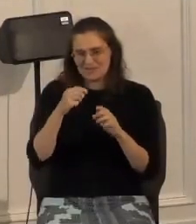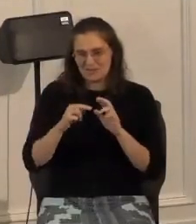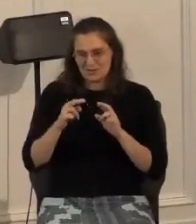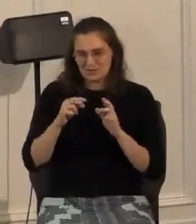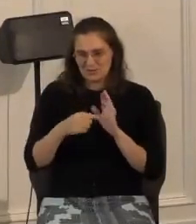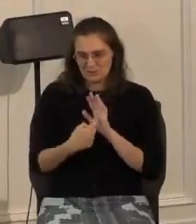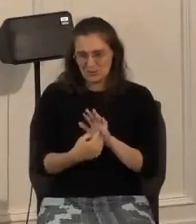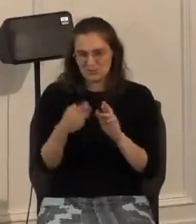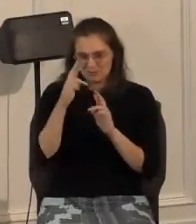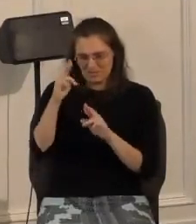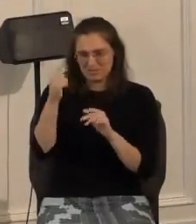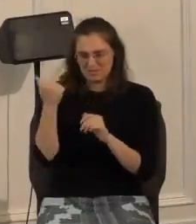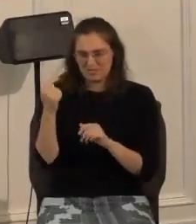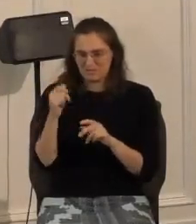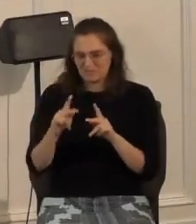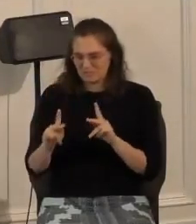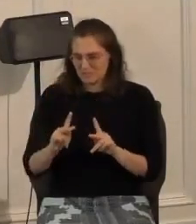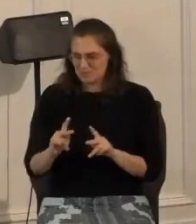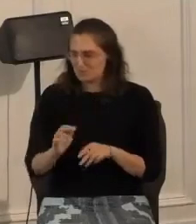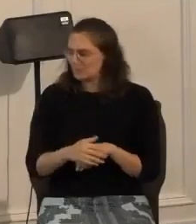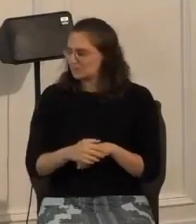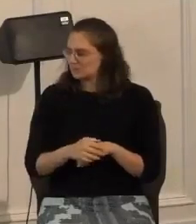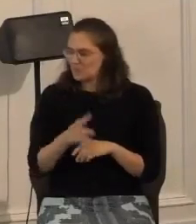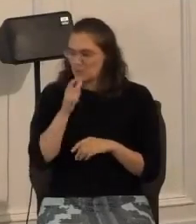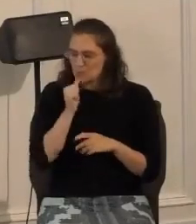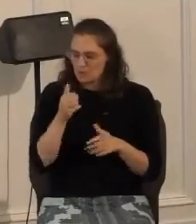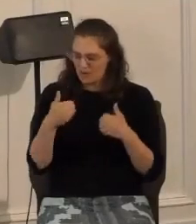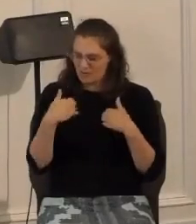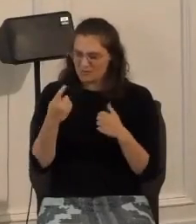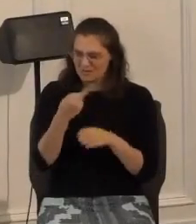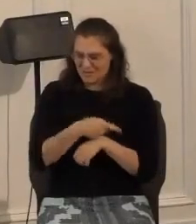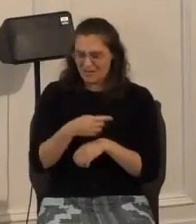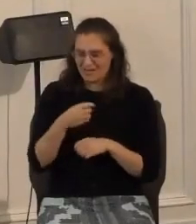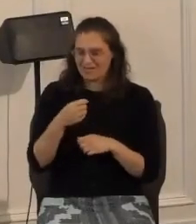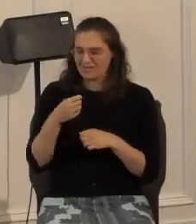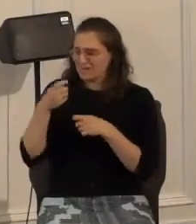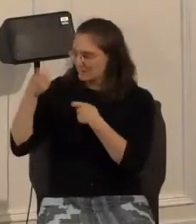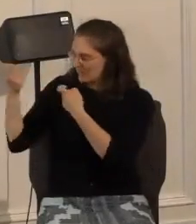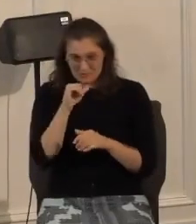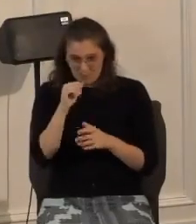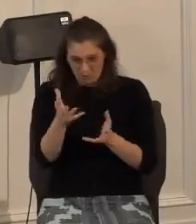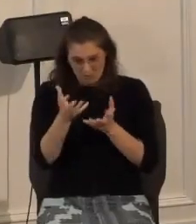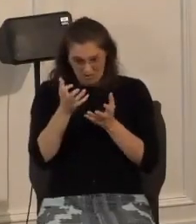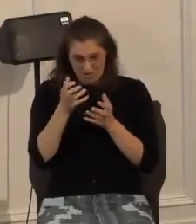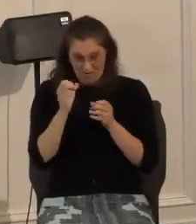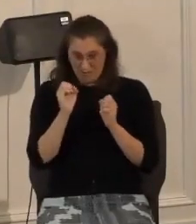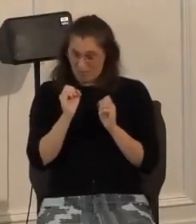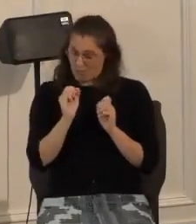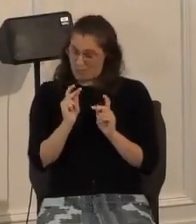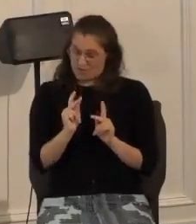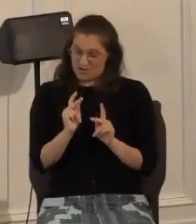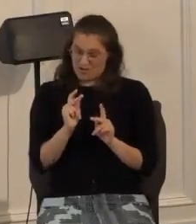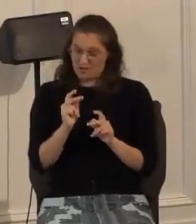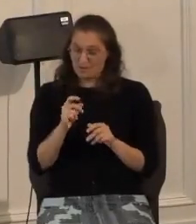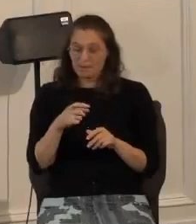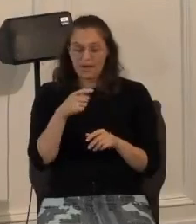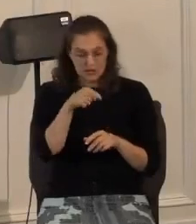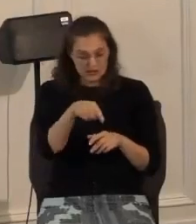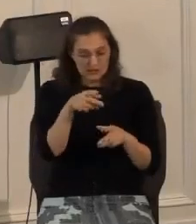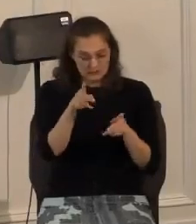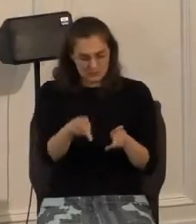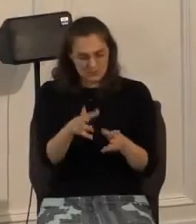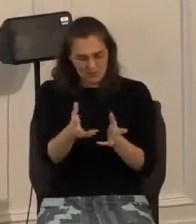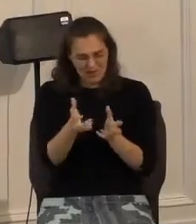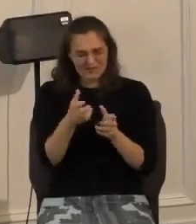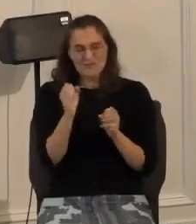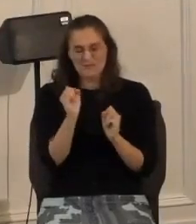You got it? Okay, there you go. I'm going to give you the fork back. Let's give this box to something. Wow, you would like it. There you go. All right,